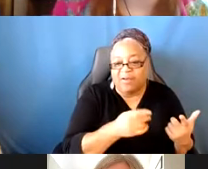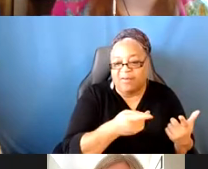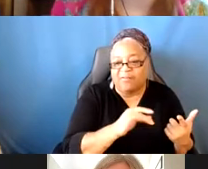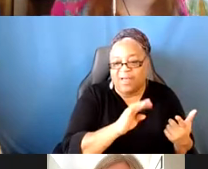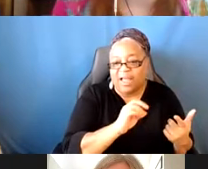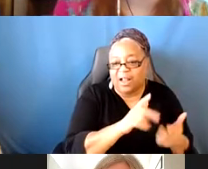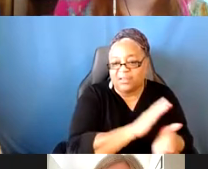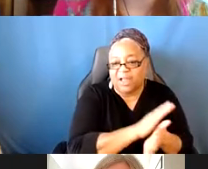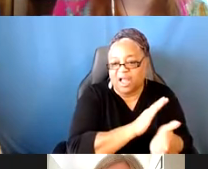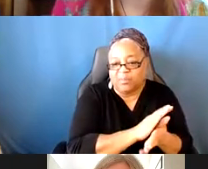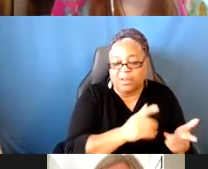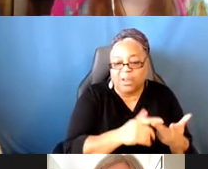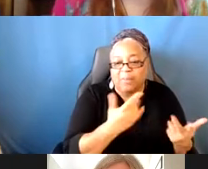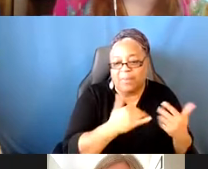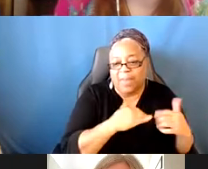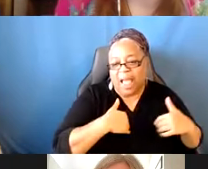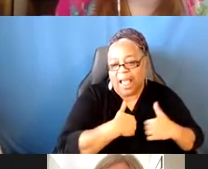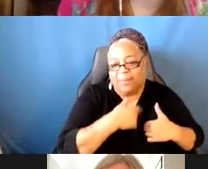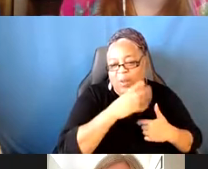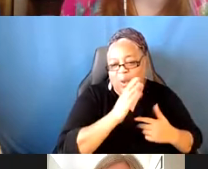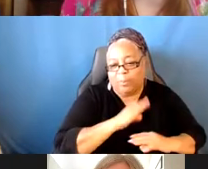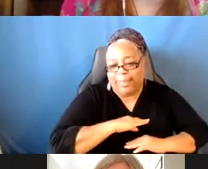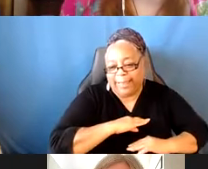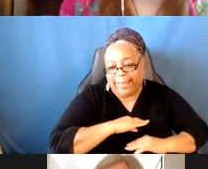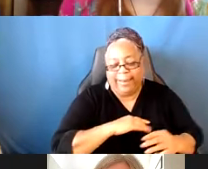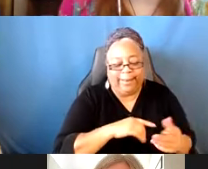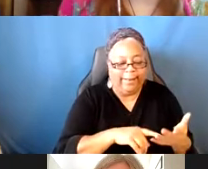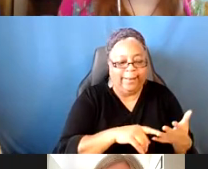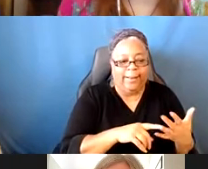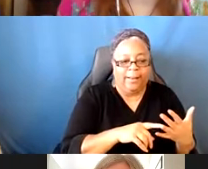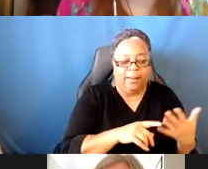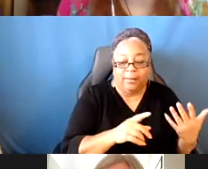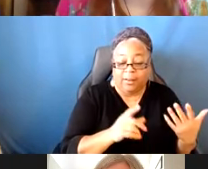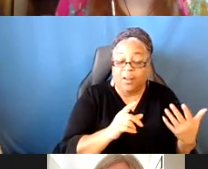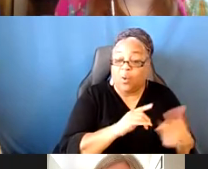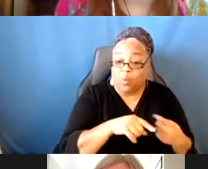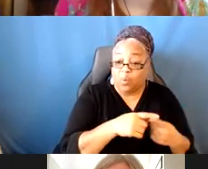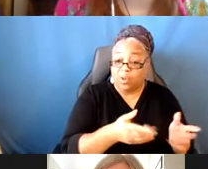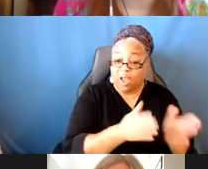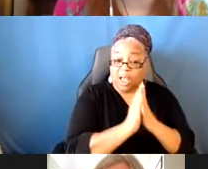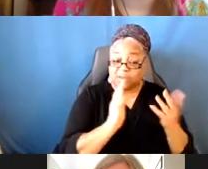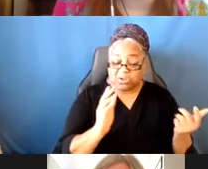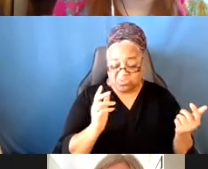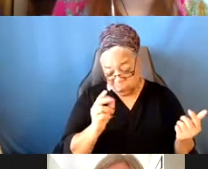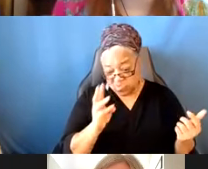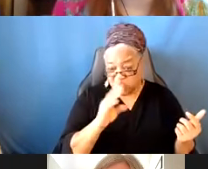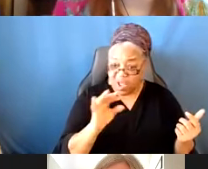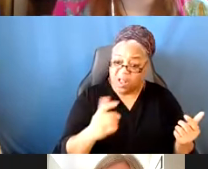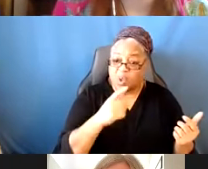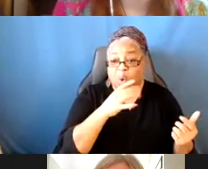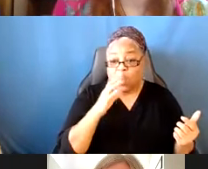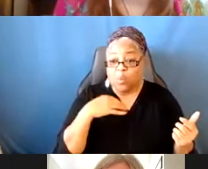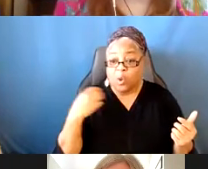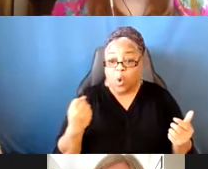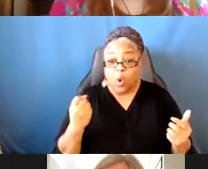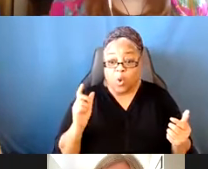maybe a stuffed animal or a blankie. And when we ask her, okay, well, Tasha, who's going to hold on to this stuff